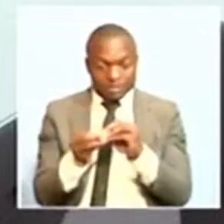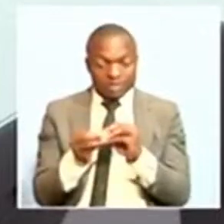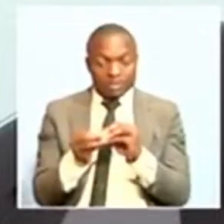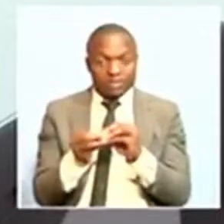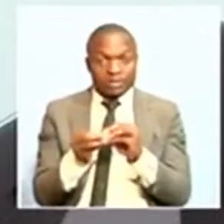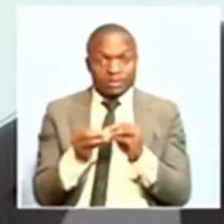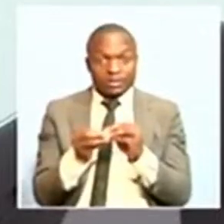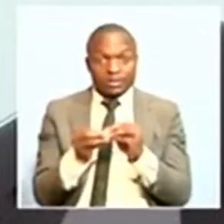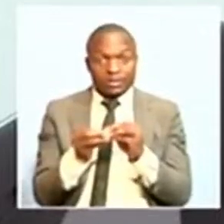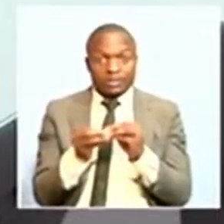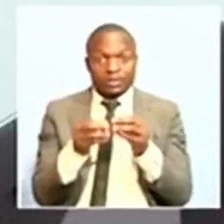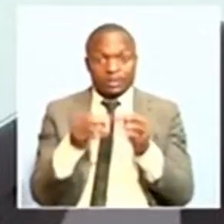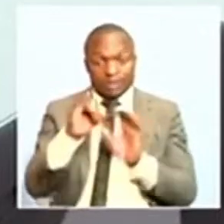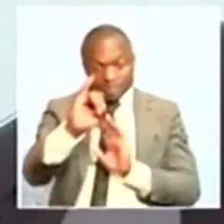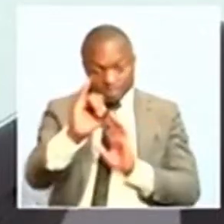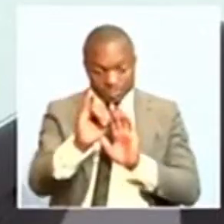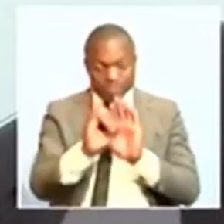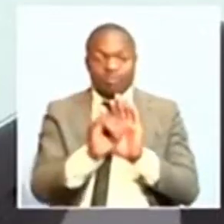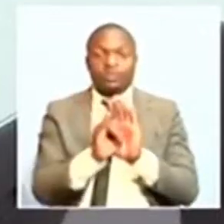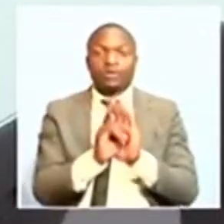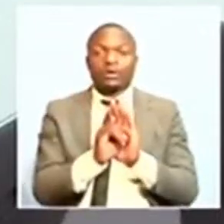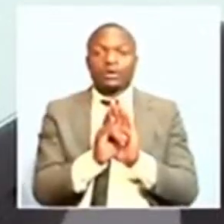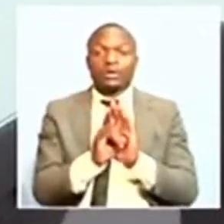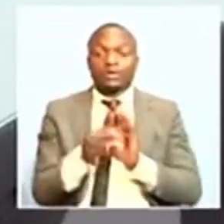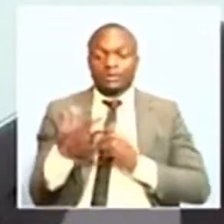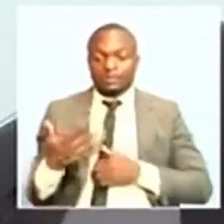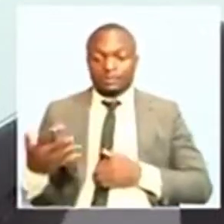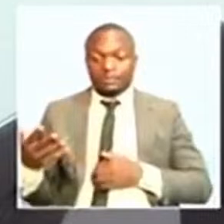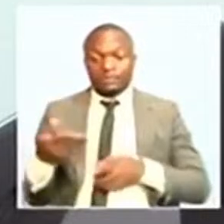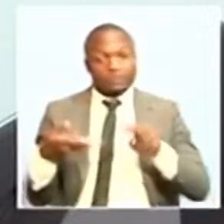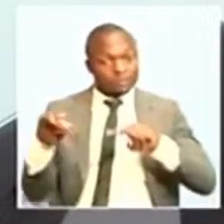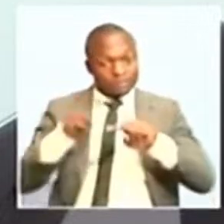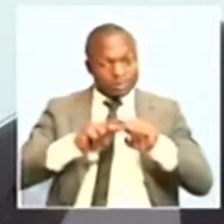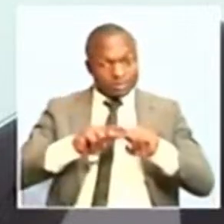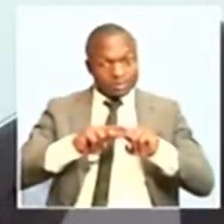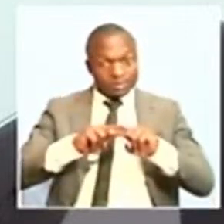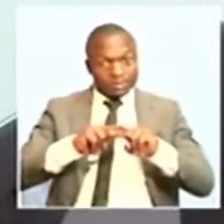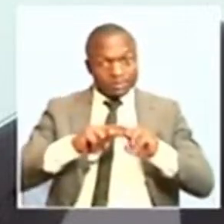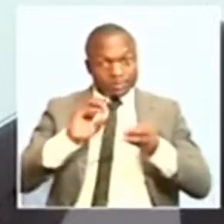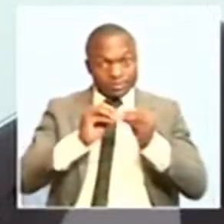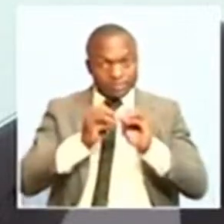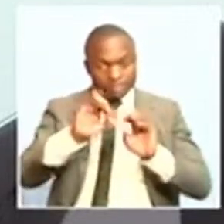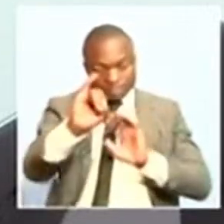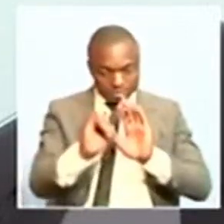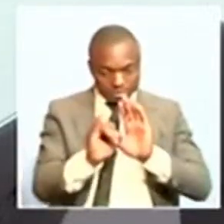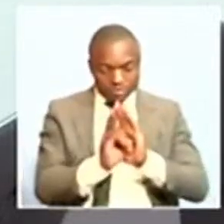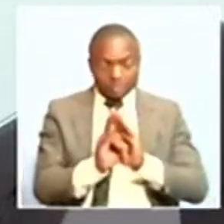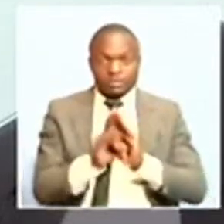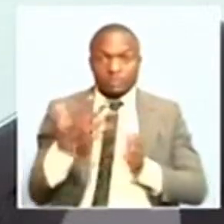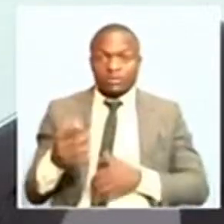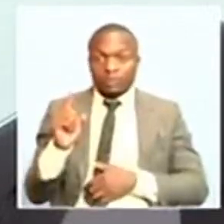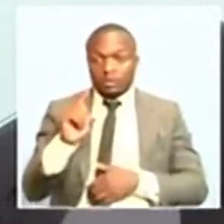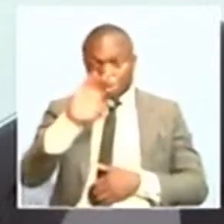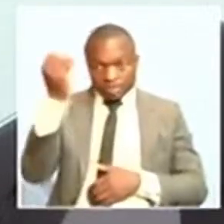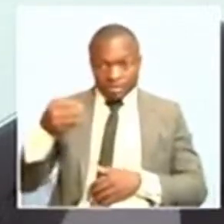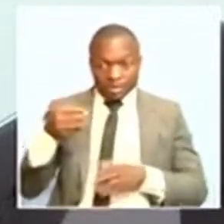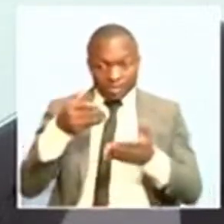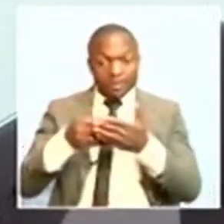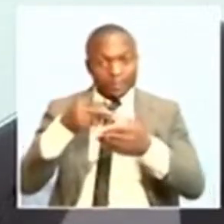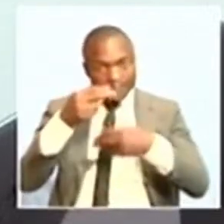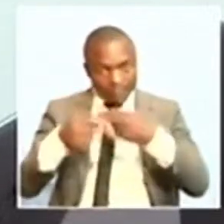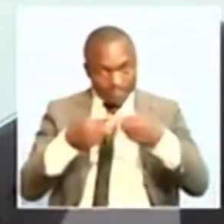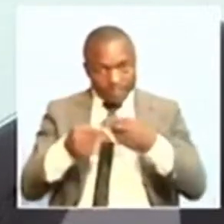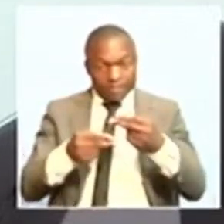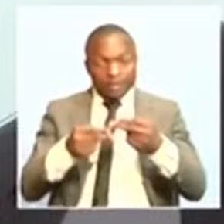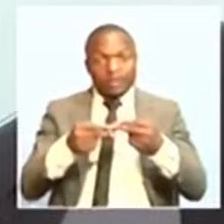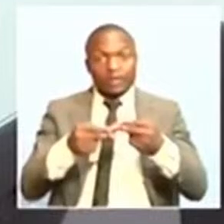for imported products. So by increasing the rate of imported products to 1%, this effectively means that